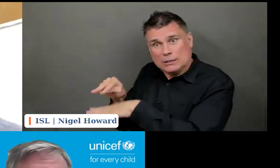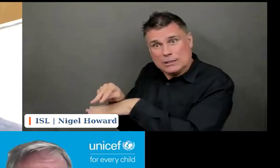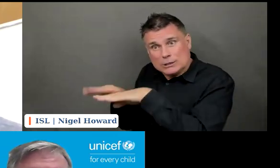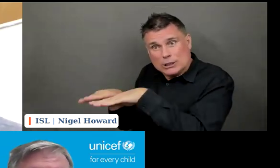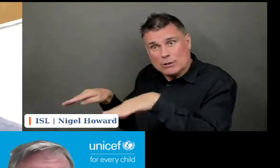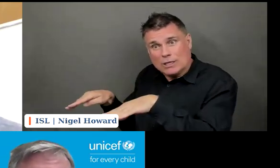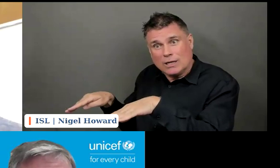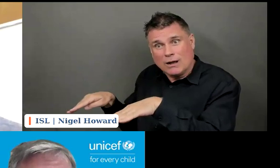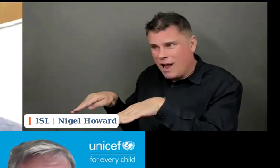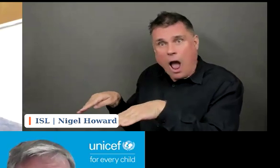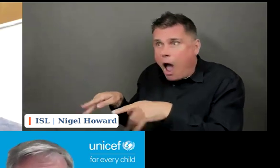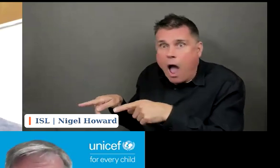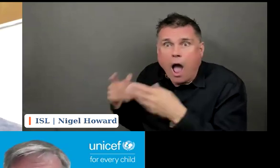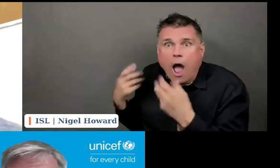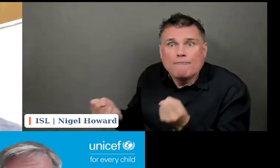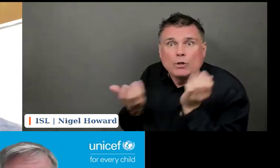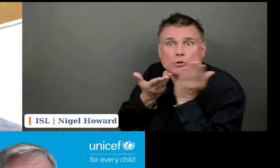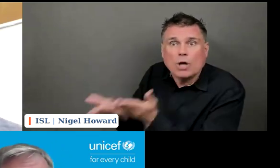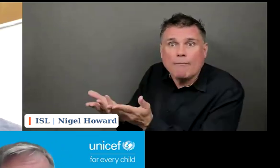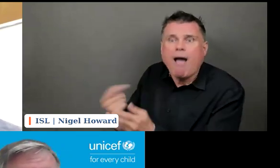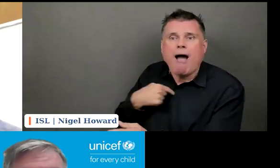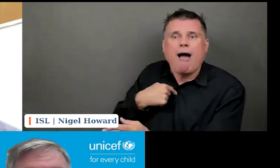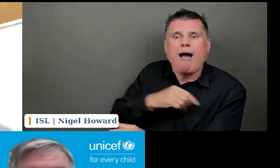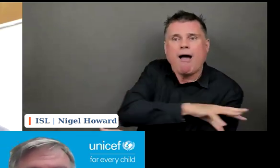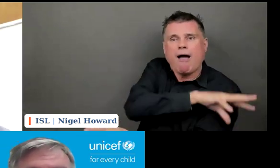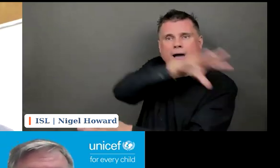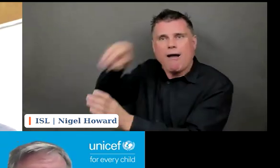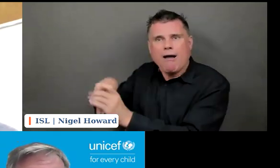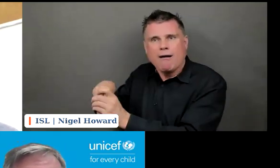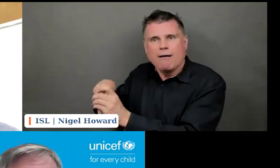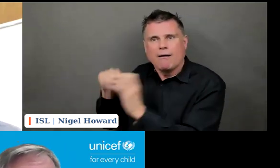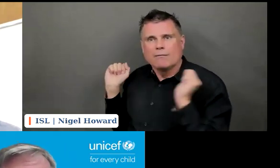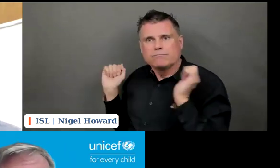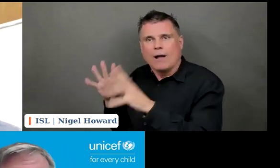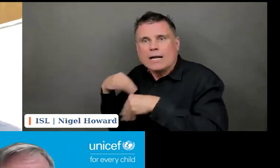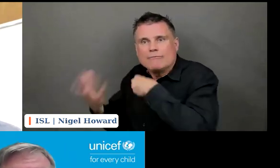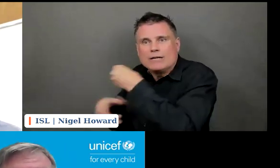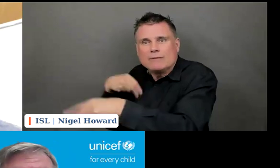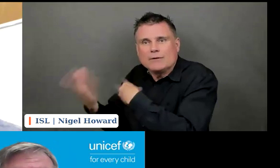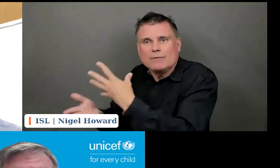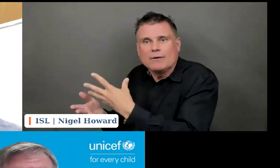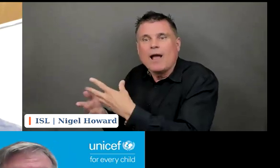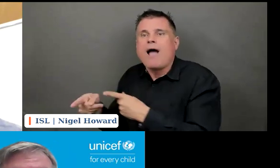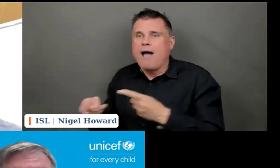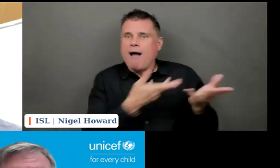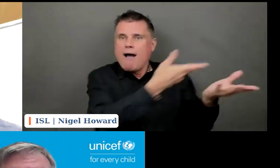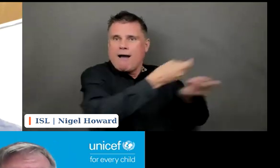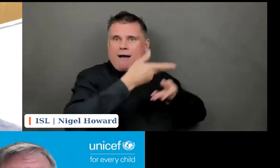children while they were in a creche, in a mobile creche. But Vincent? also